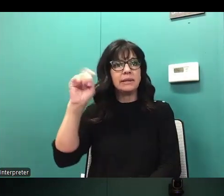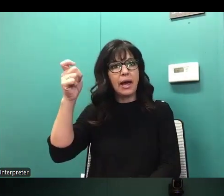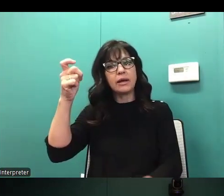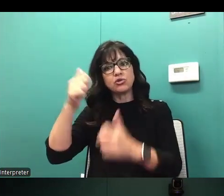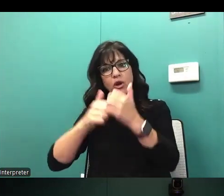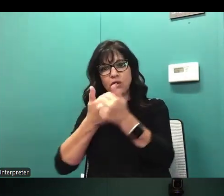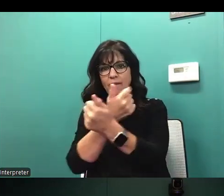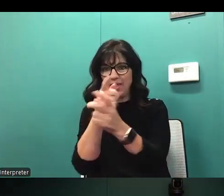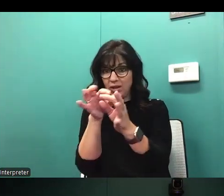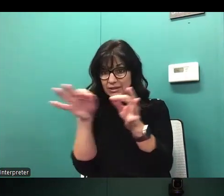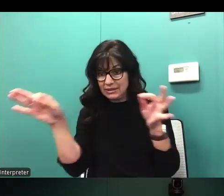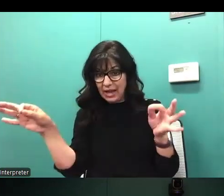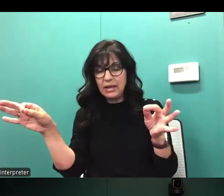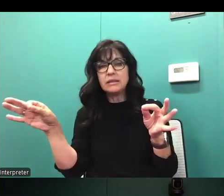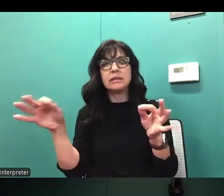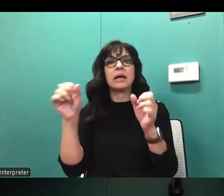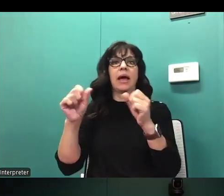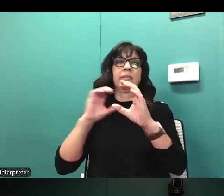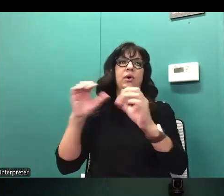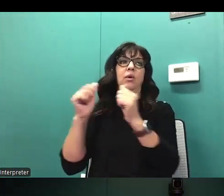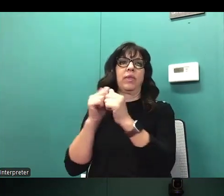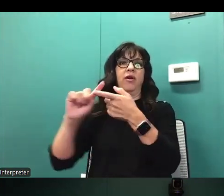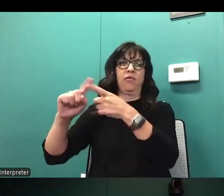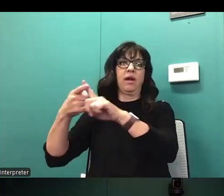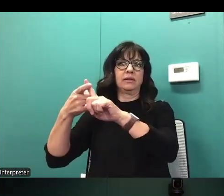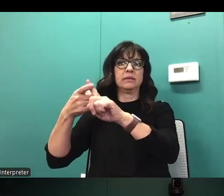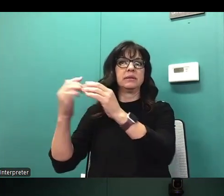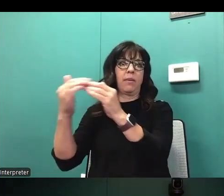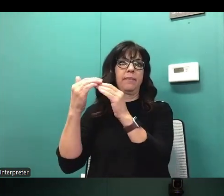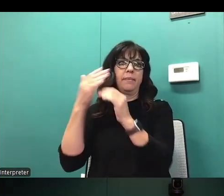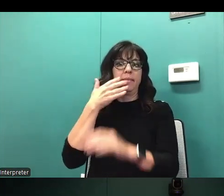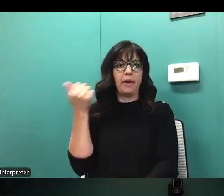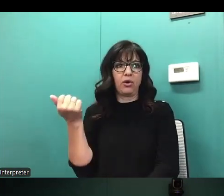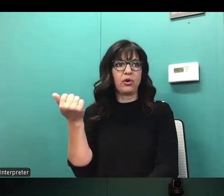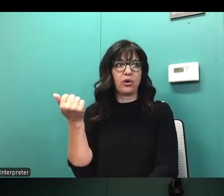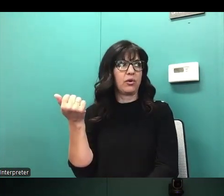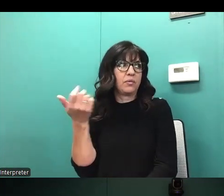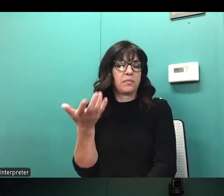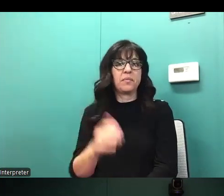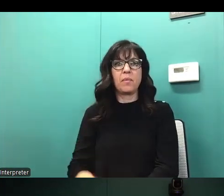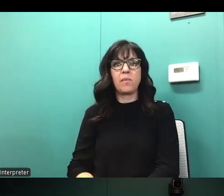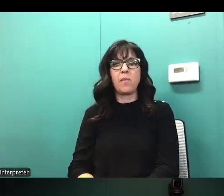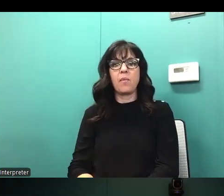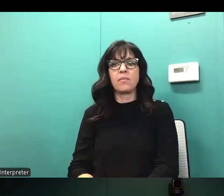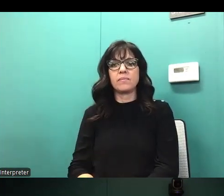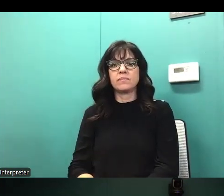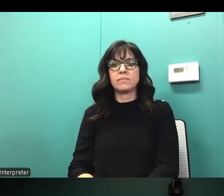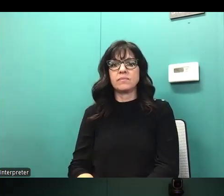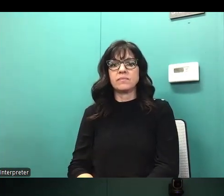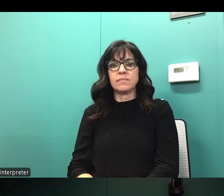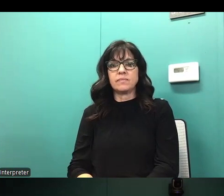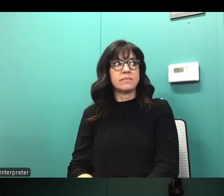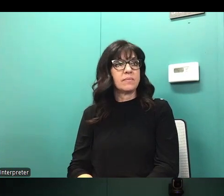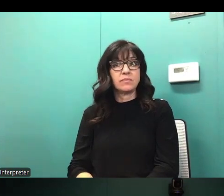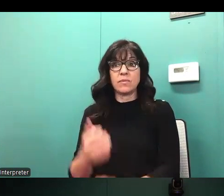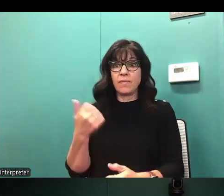those they're gonna be able to communicate with their peers a lot better. They're just gonna be better communicative partners. You